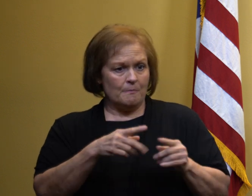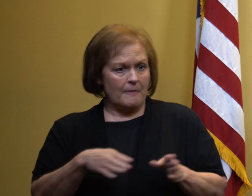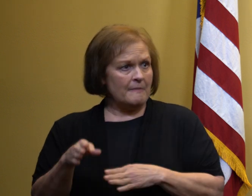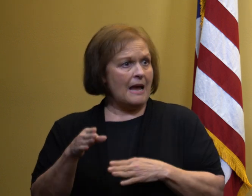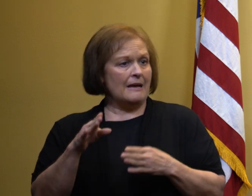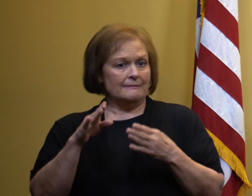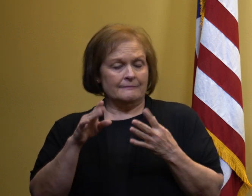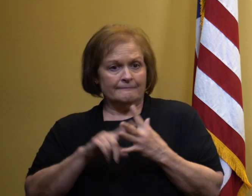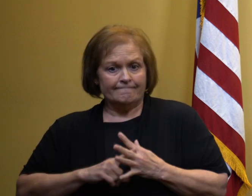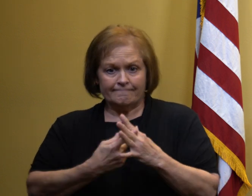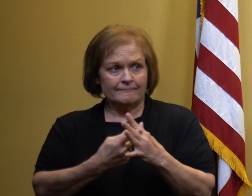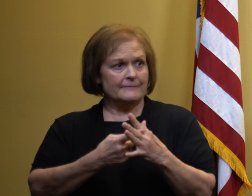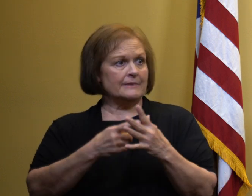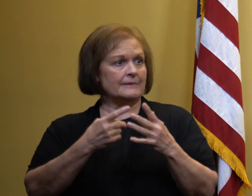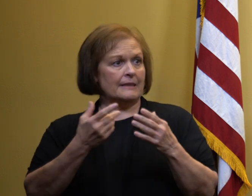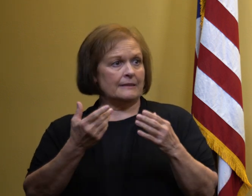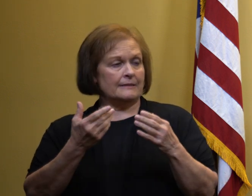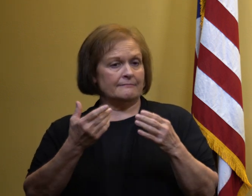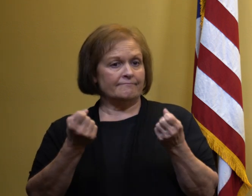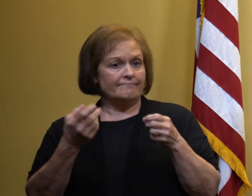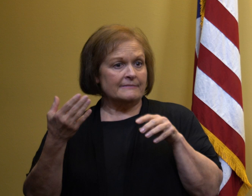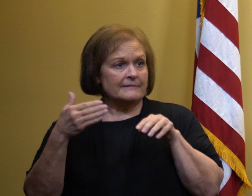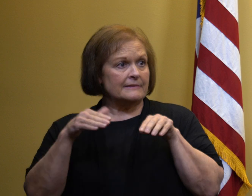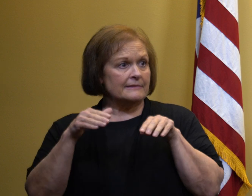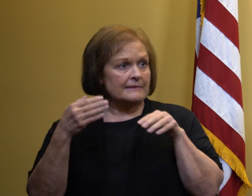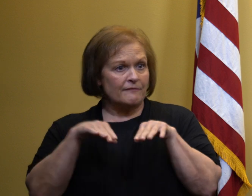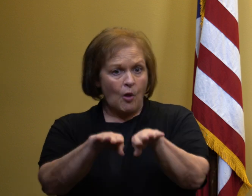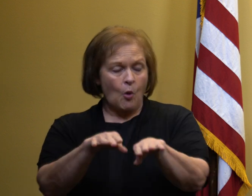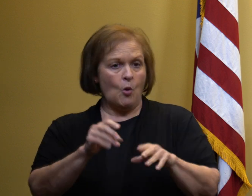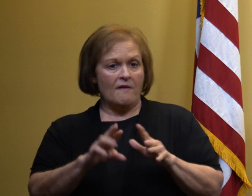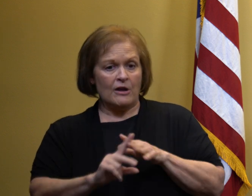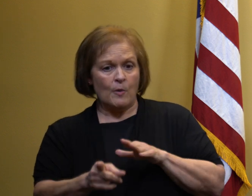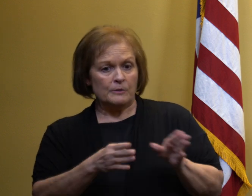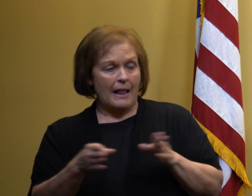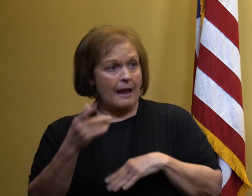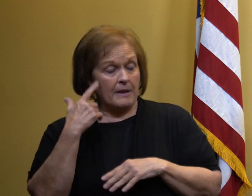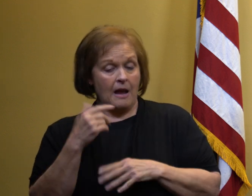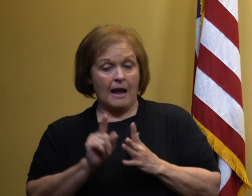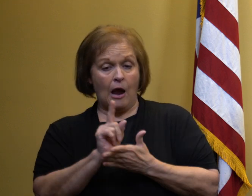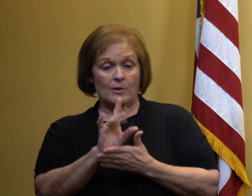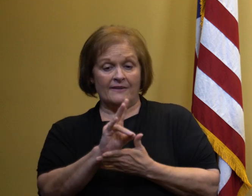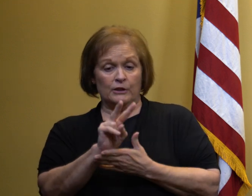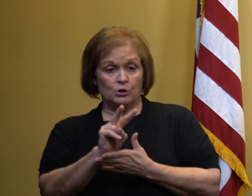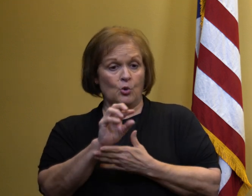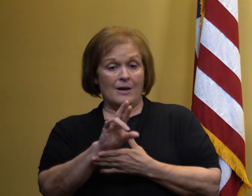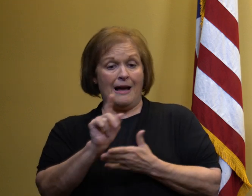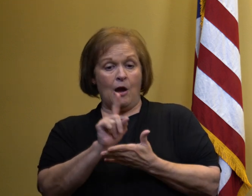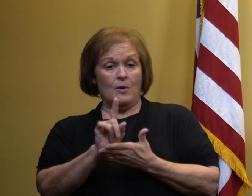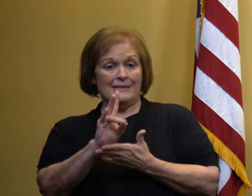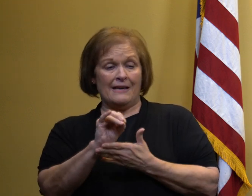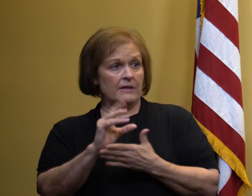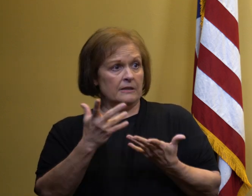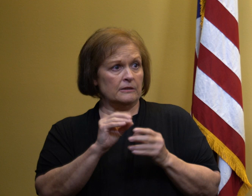relative to initiating a contraflow or an evacuation plan, because at hour 72 or at hour 70,